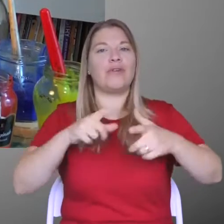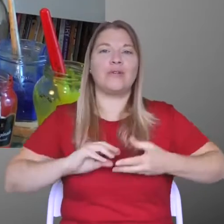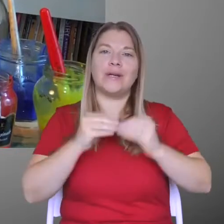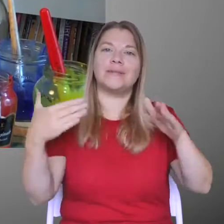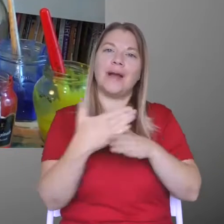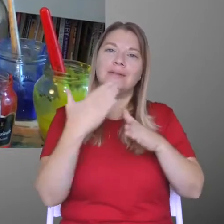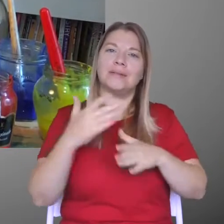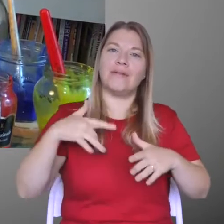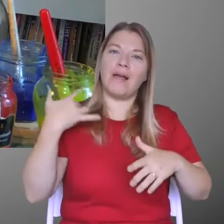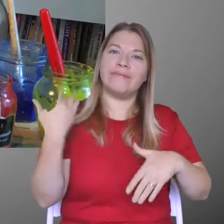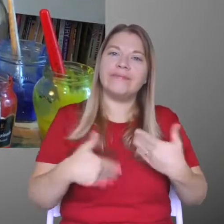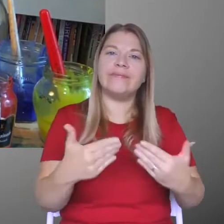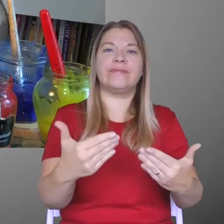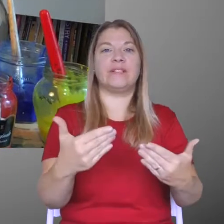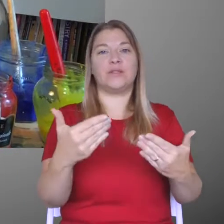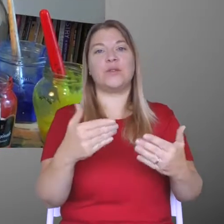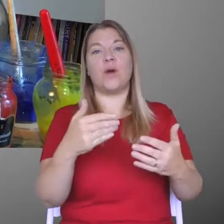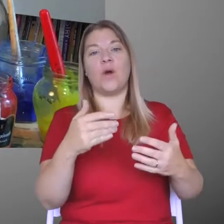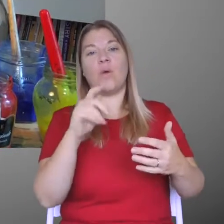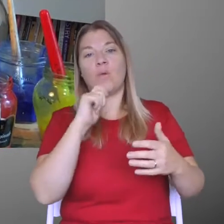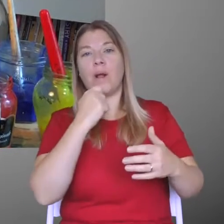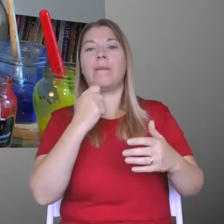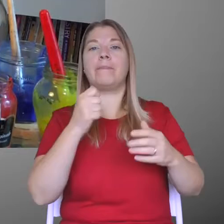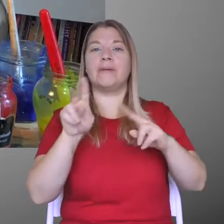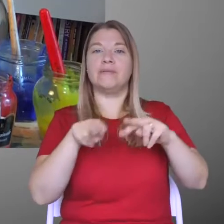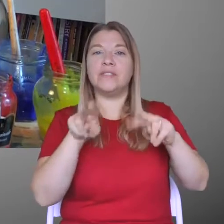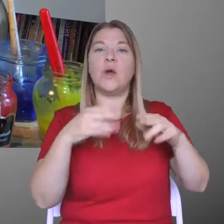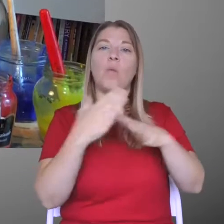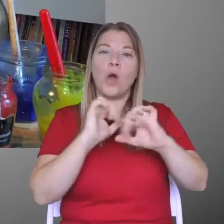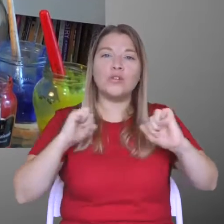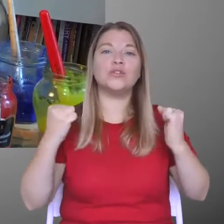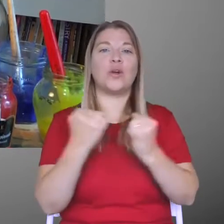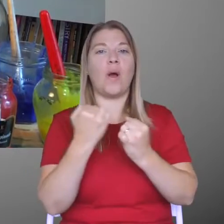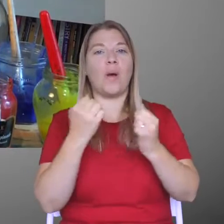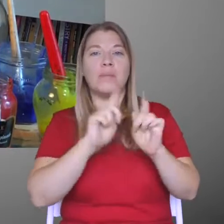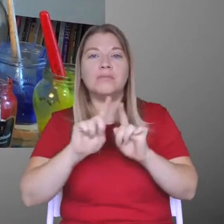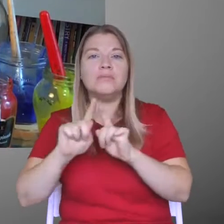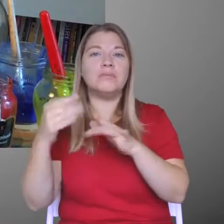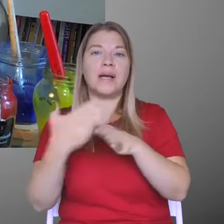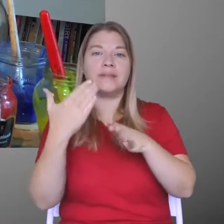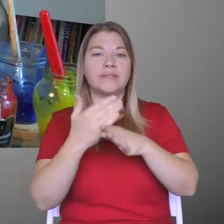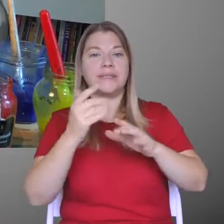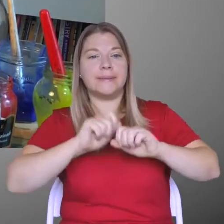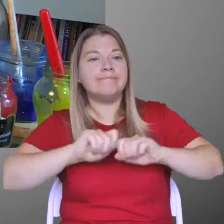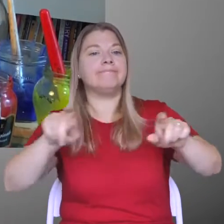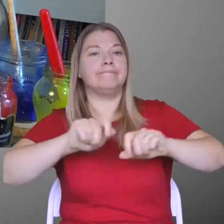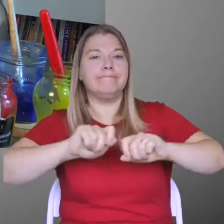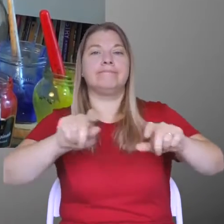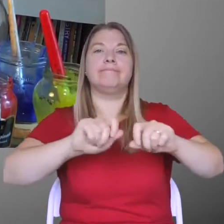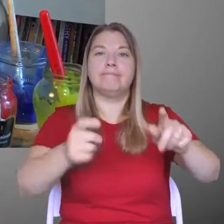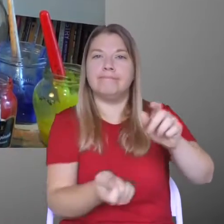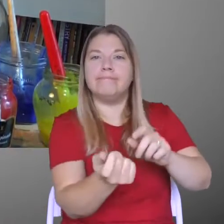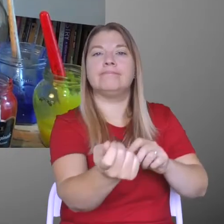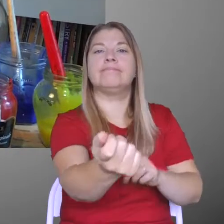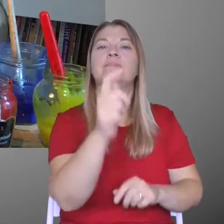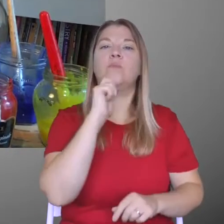coming weeks, we'll be sharing different activities for you to try at home. We want to make sure everybody can take part, so we